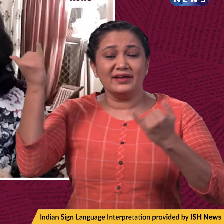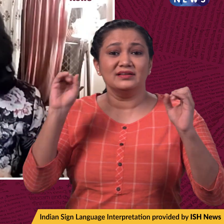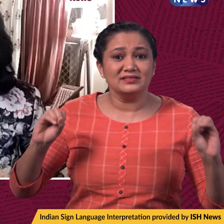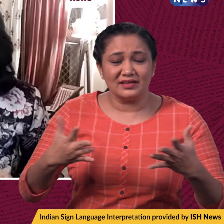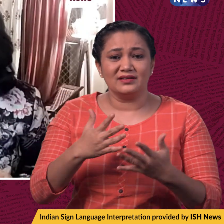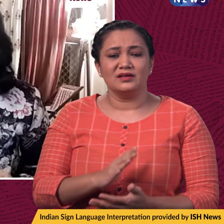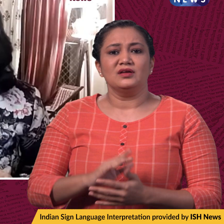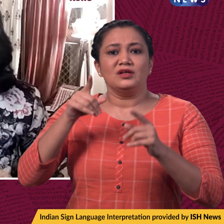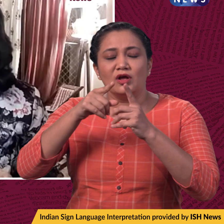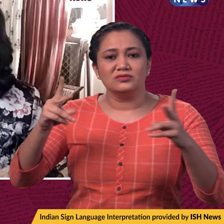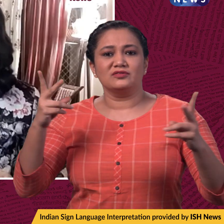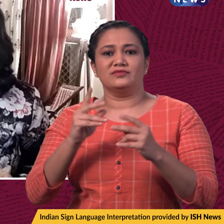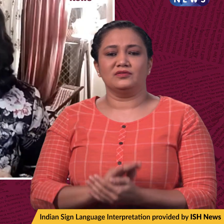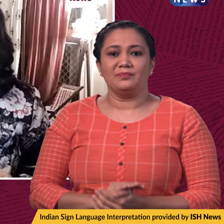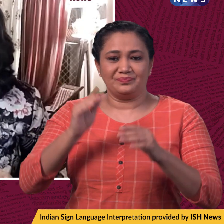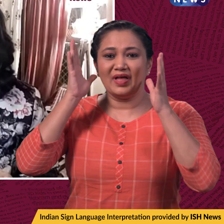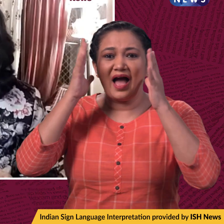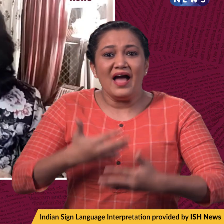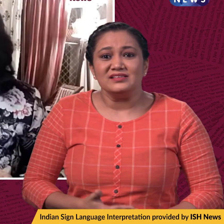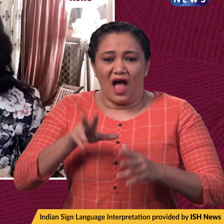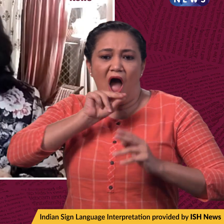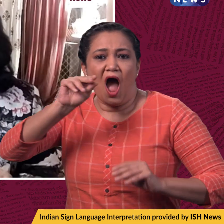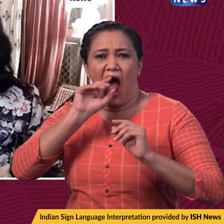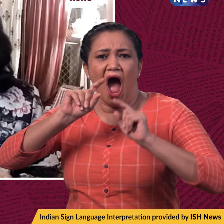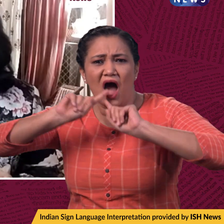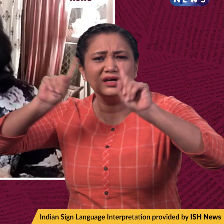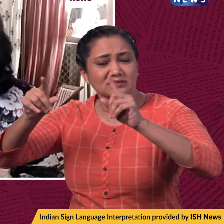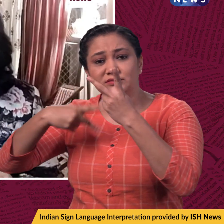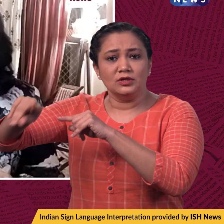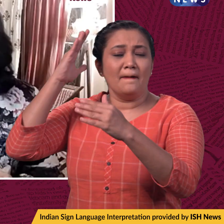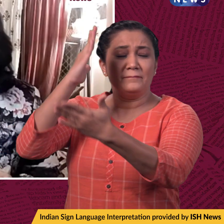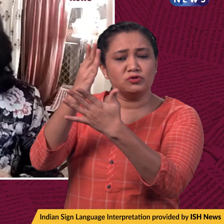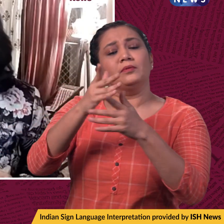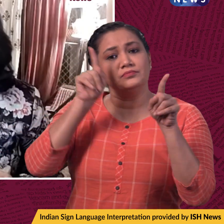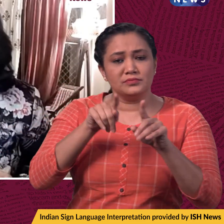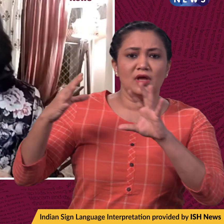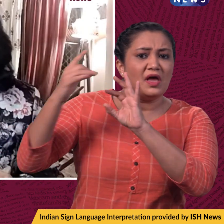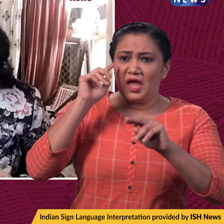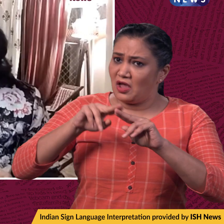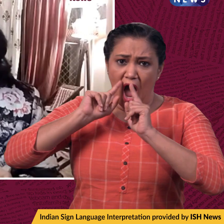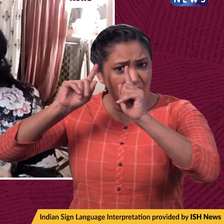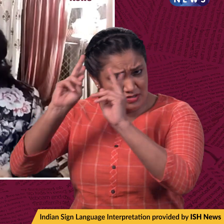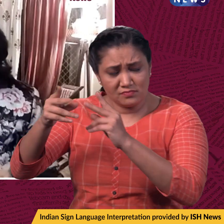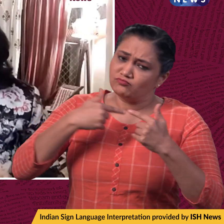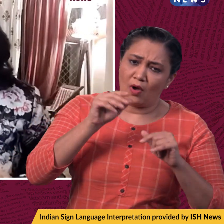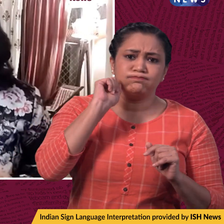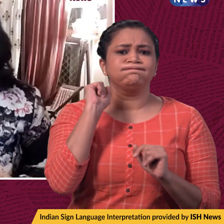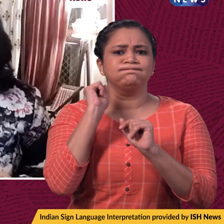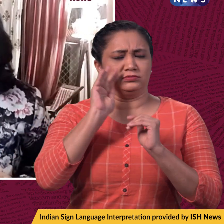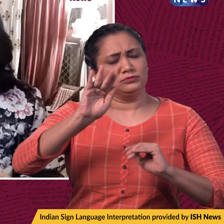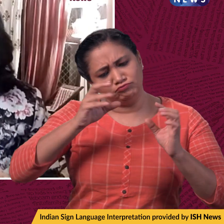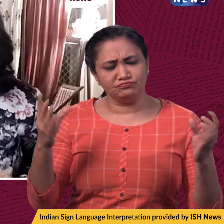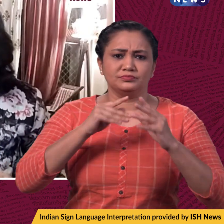has called to ban loudspeakers playing the Azan from mosques. They said that they will play Hanuman Chalisa